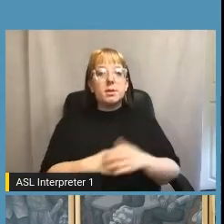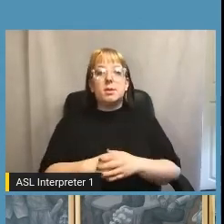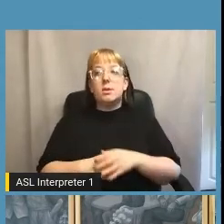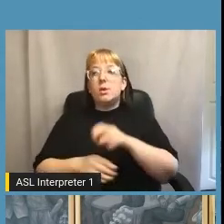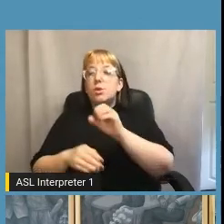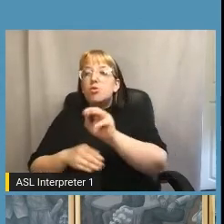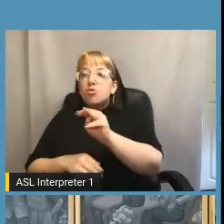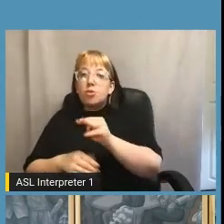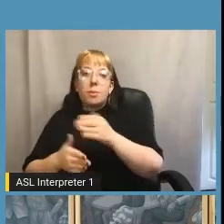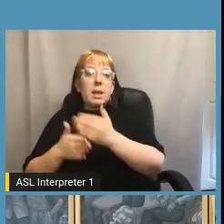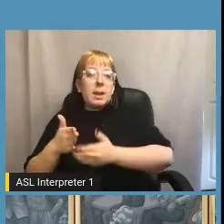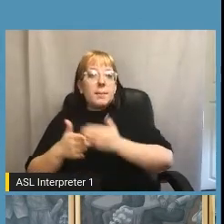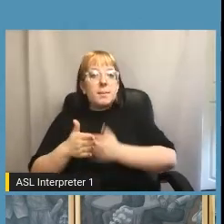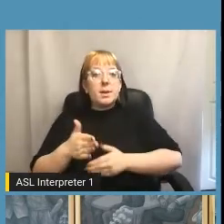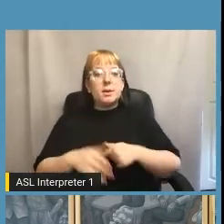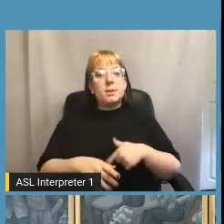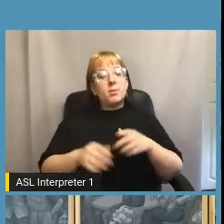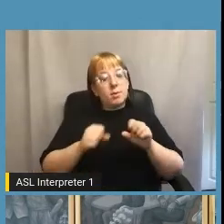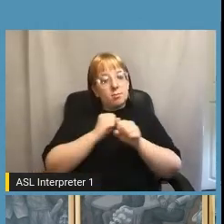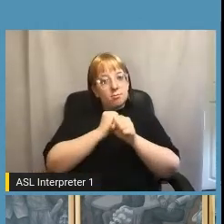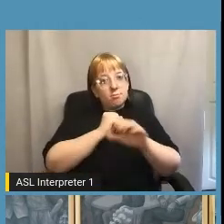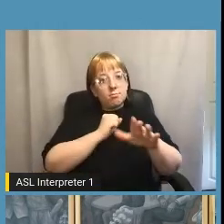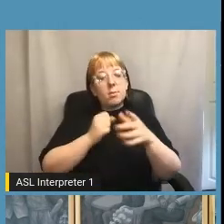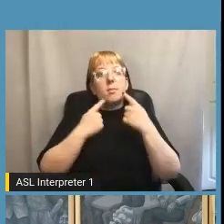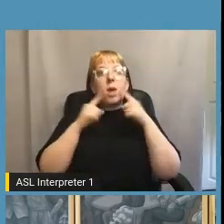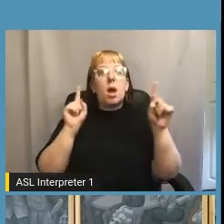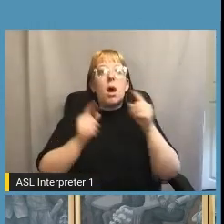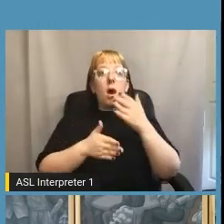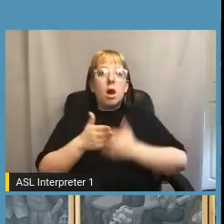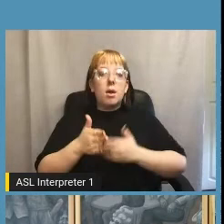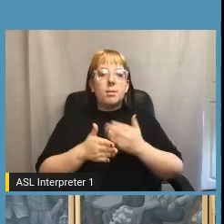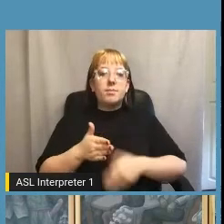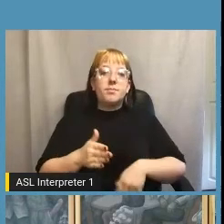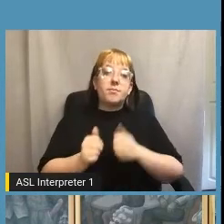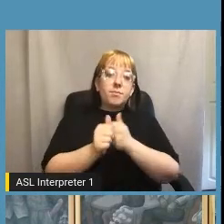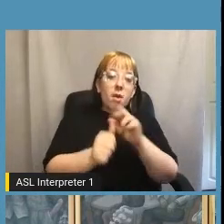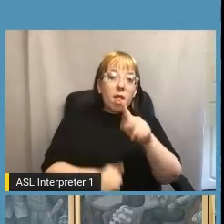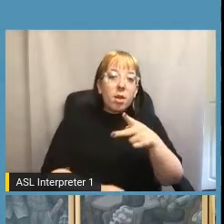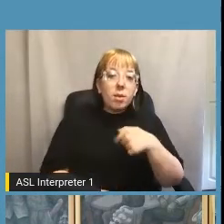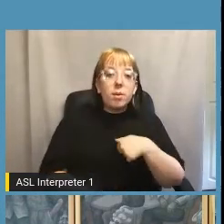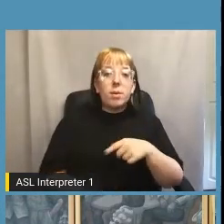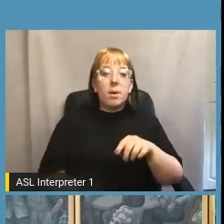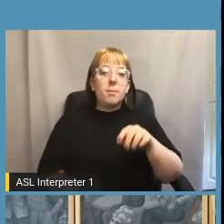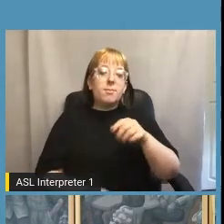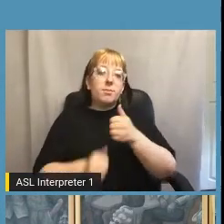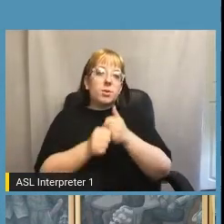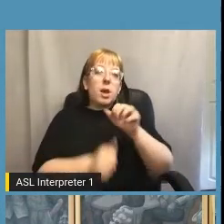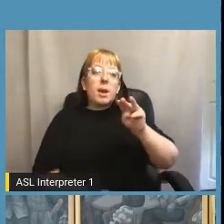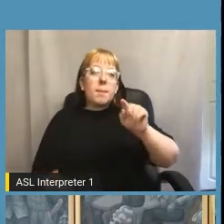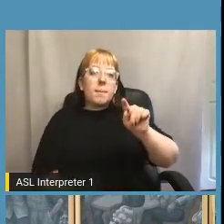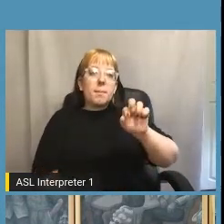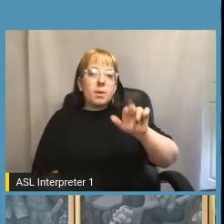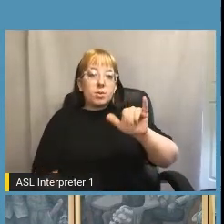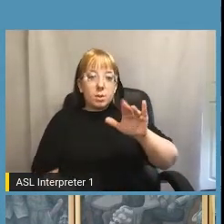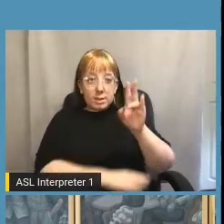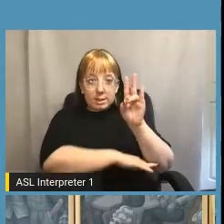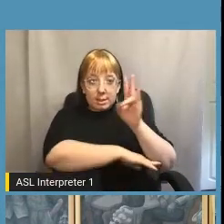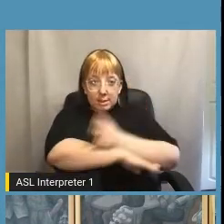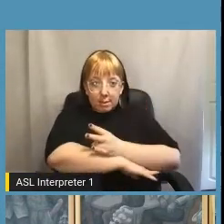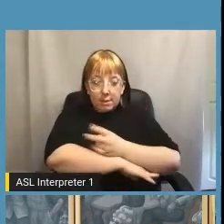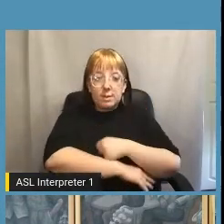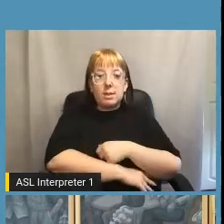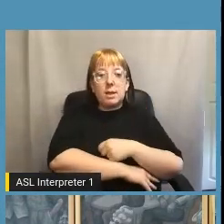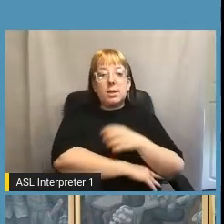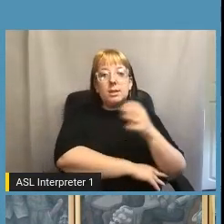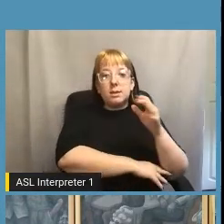pieces, and then we release the episode. We also then follow up by tracking metric at 7 days, 30 days, and 90 days.